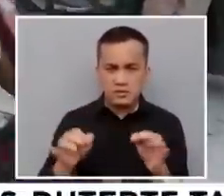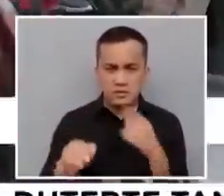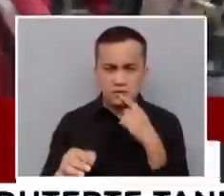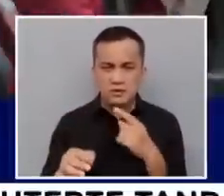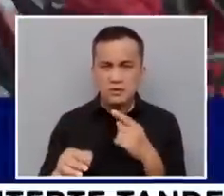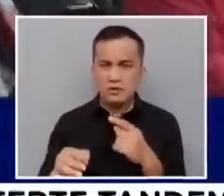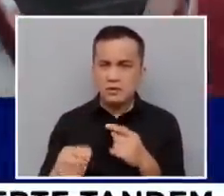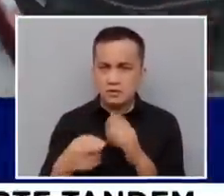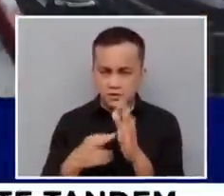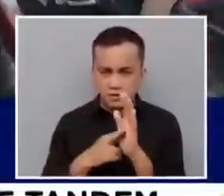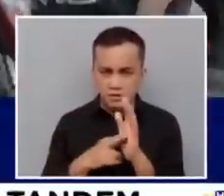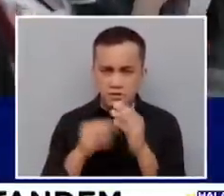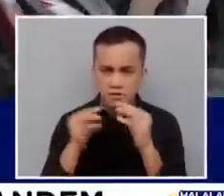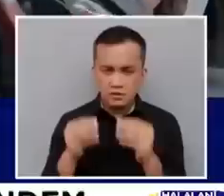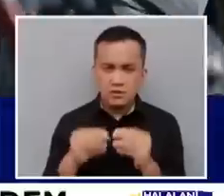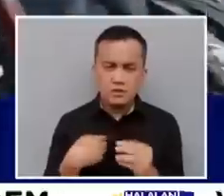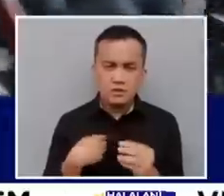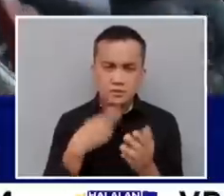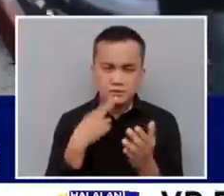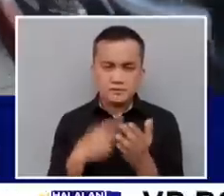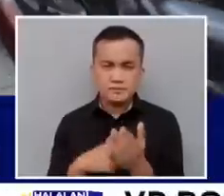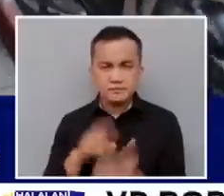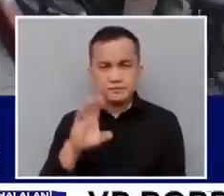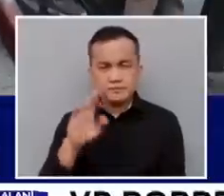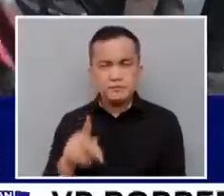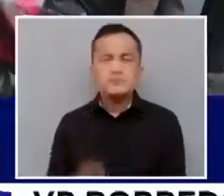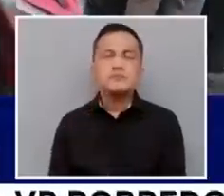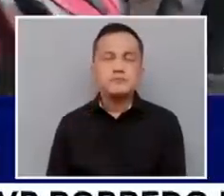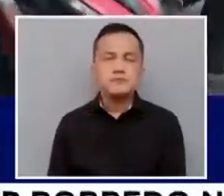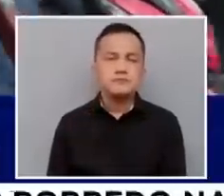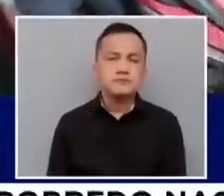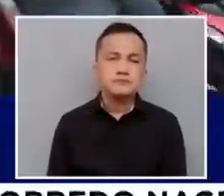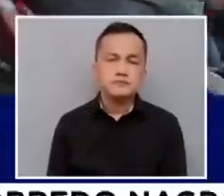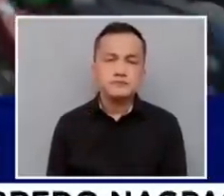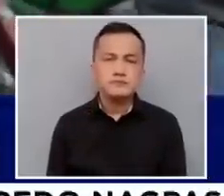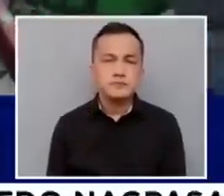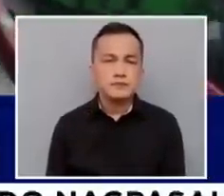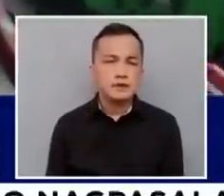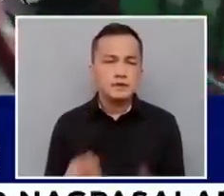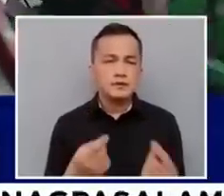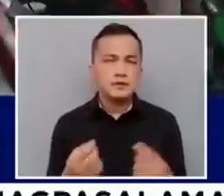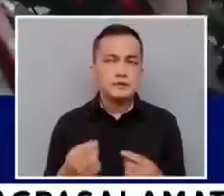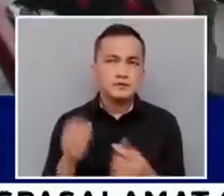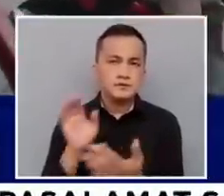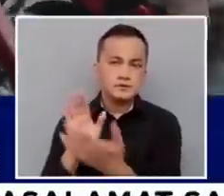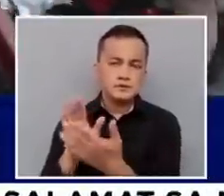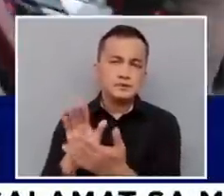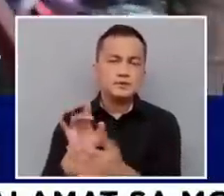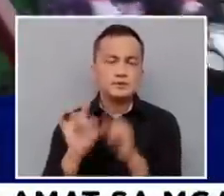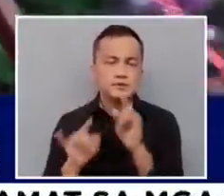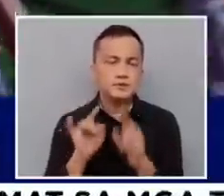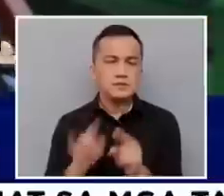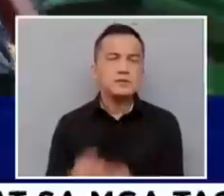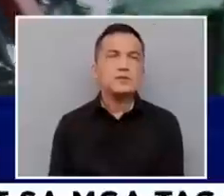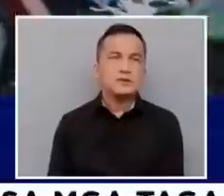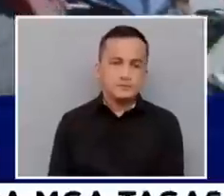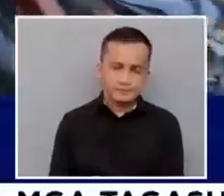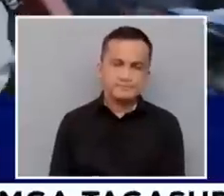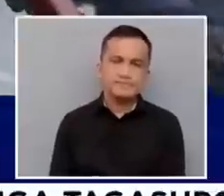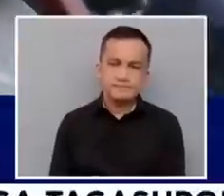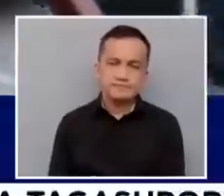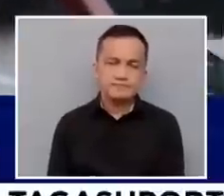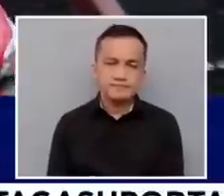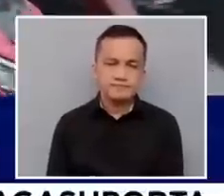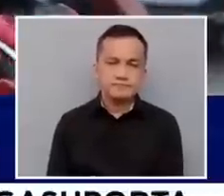message. Kaya nga, nag-record din ako sa aking cellphone at tinweet ko rin because it was done in the presence of media, all the reporters lang,